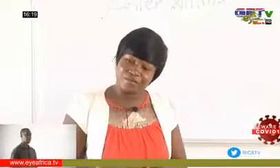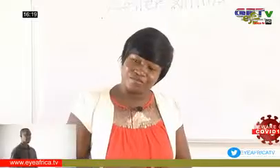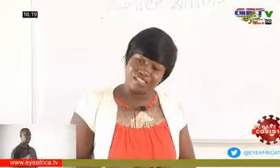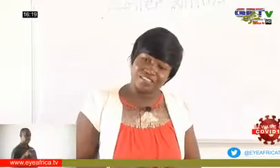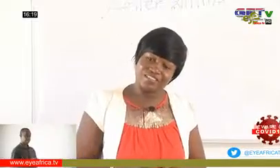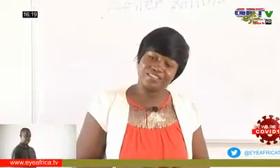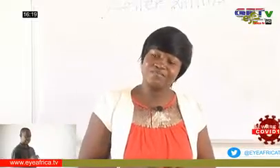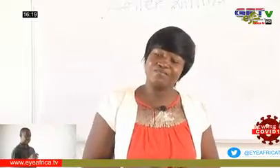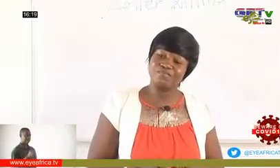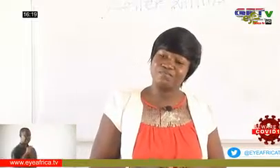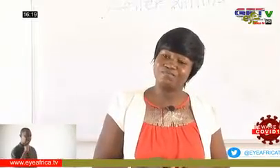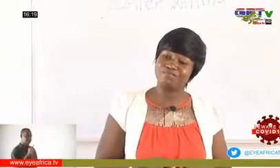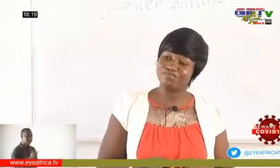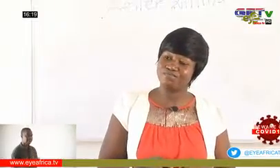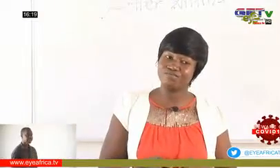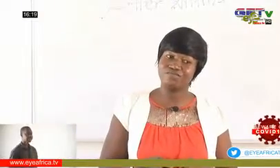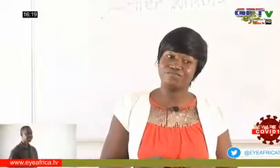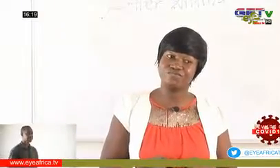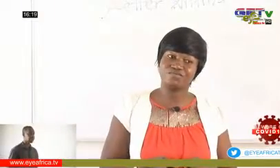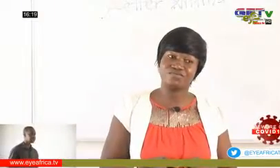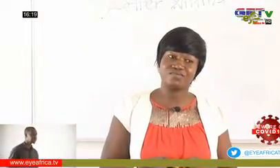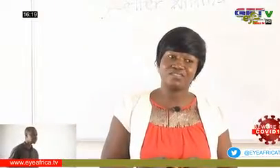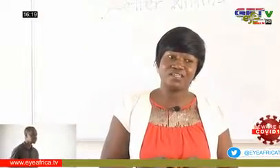This type of letters